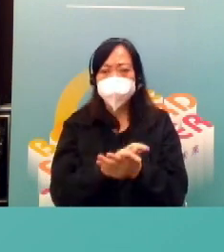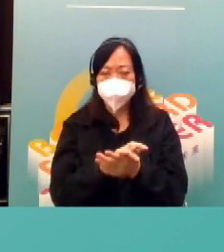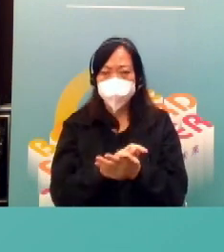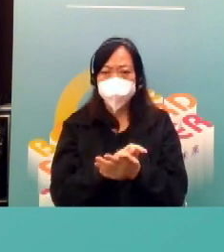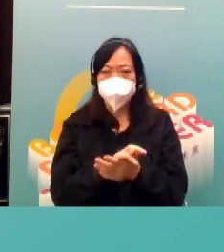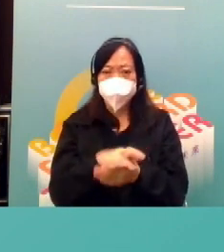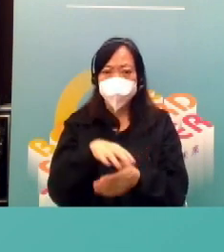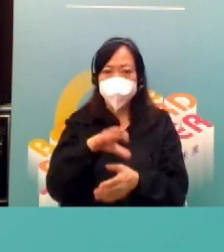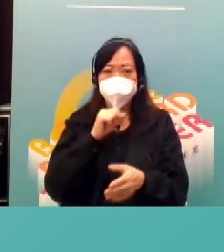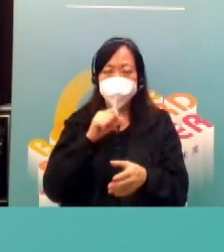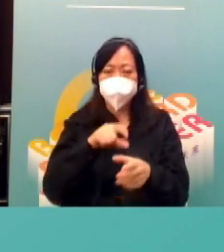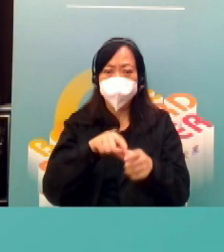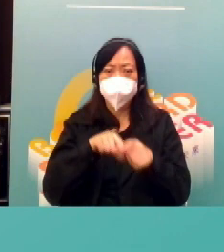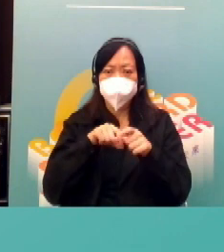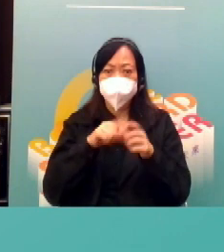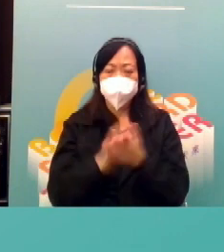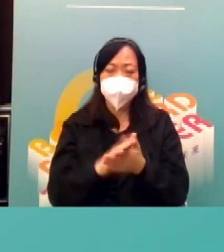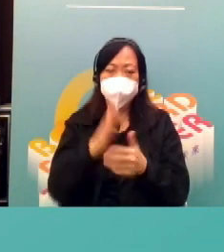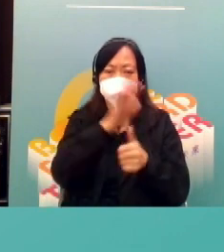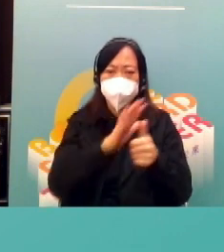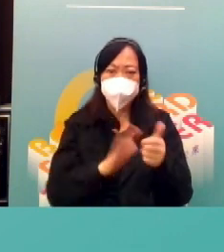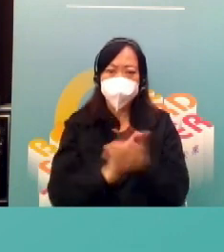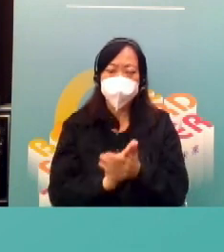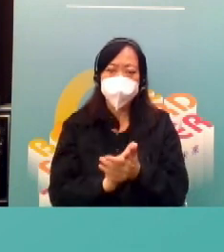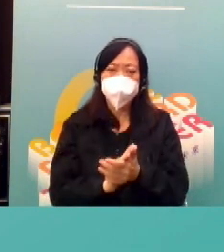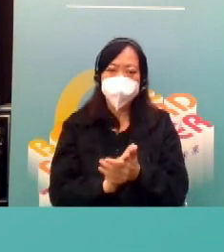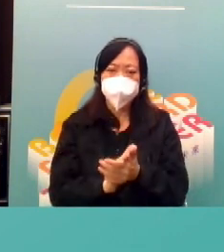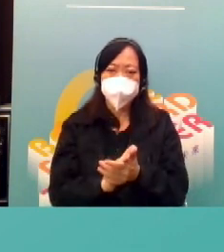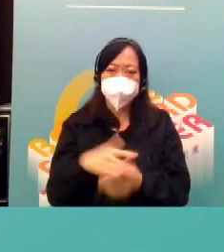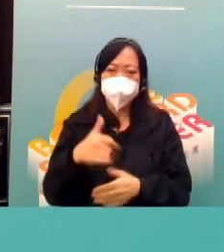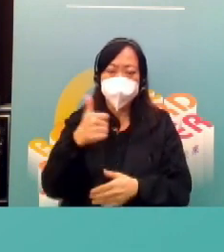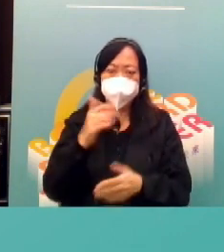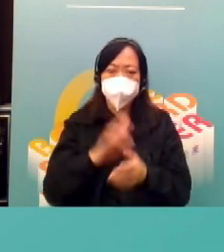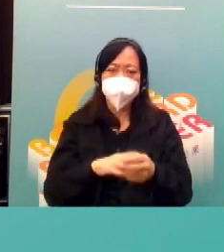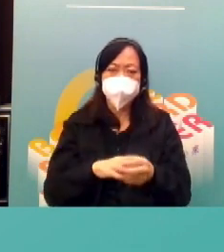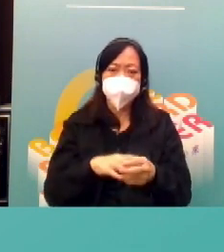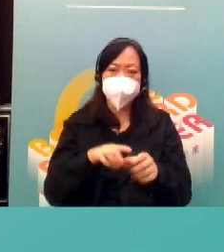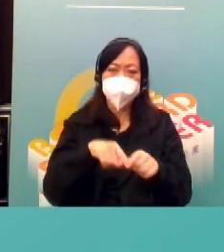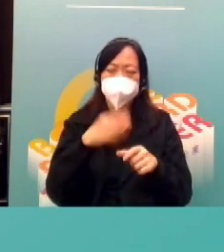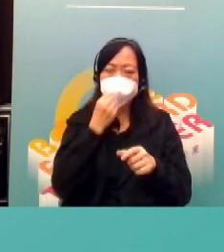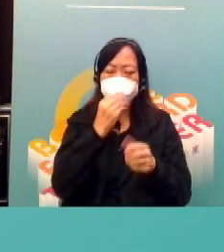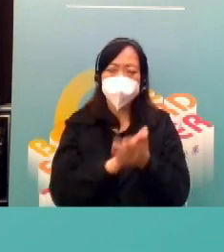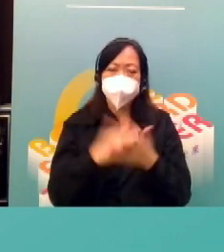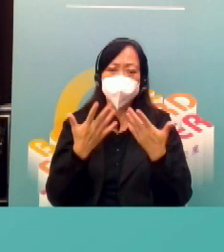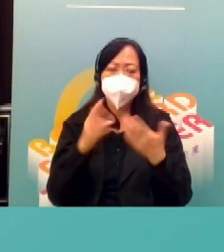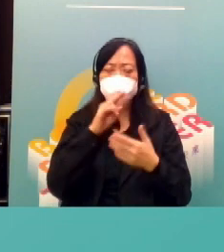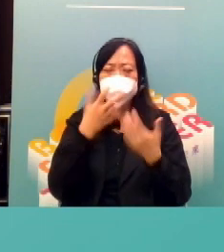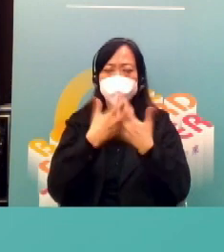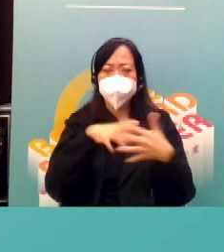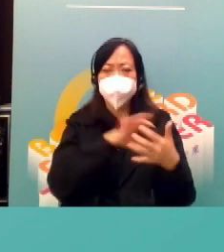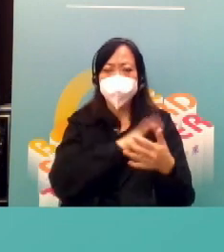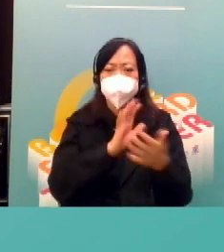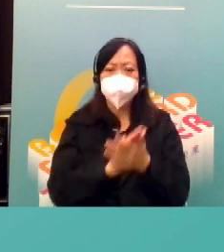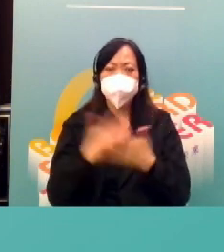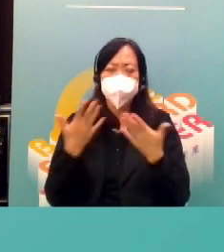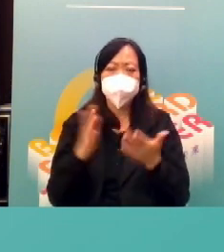nice to have. But increasingly, we're seeing both institutions as well as family office who are saying, look, we need